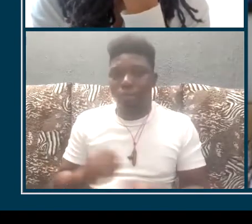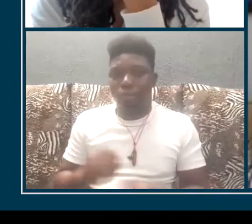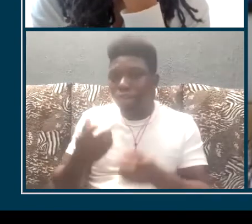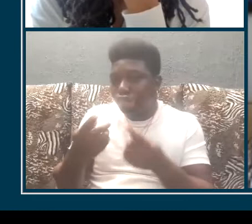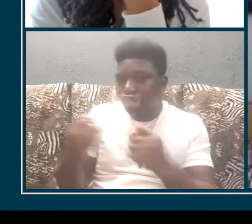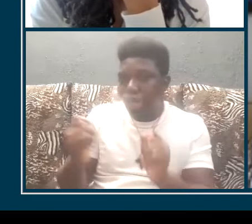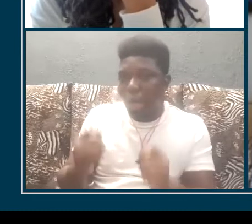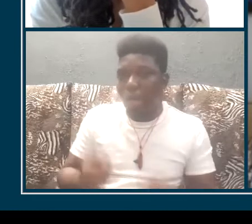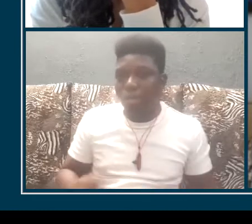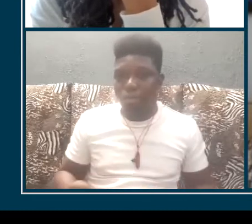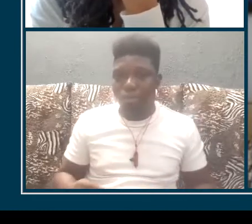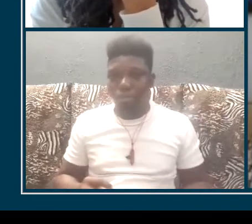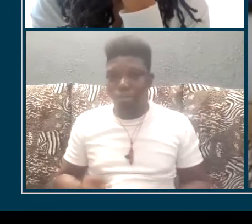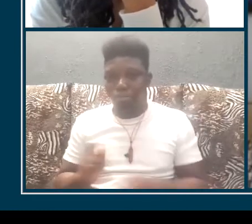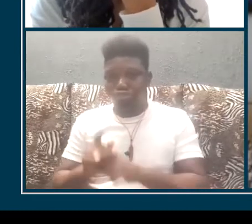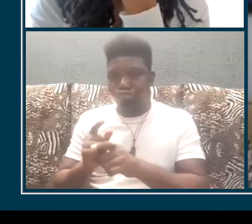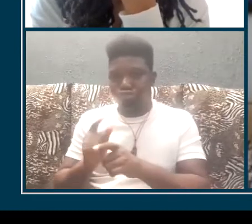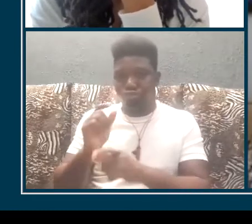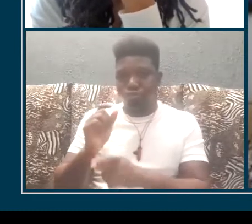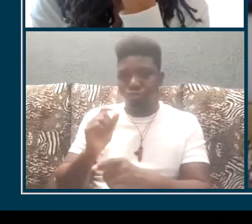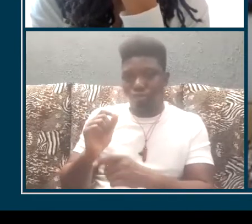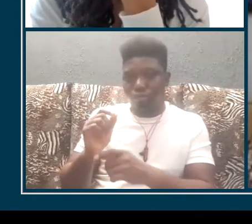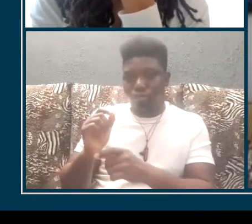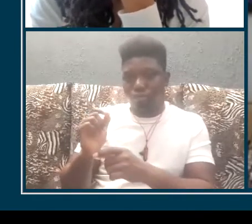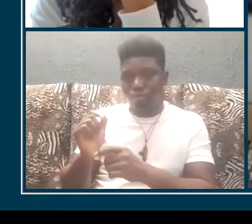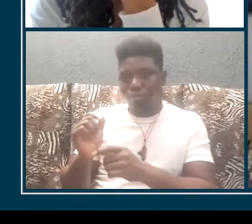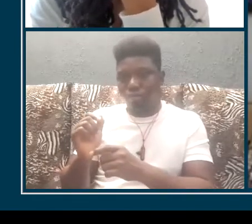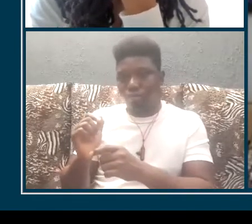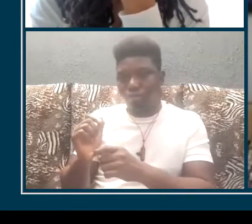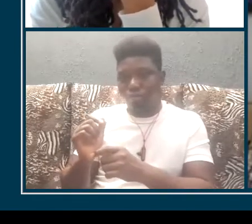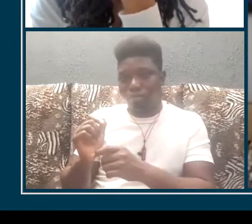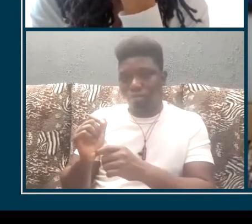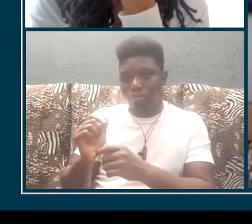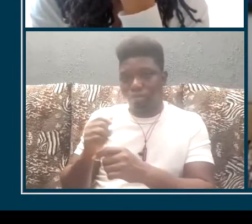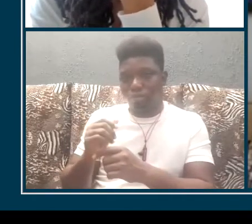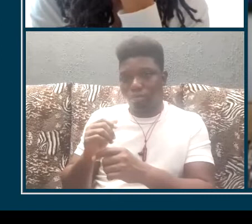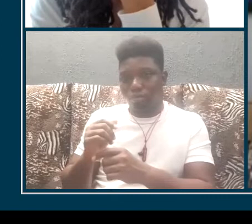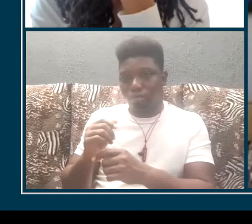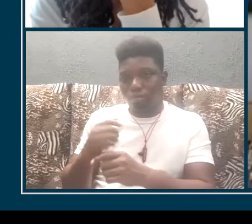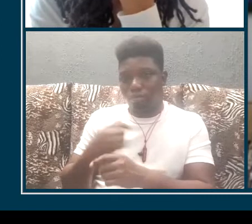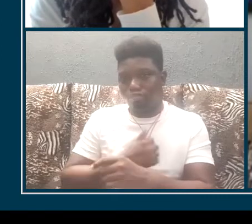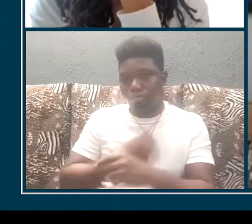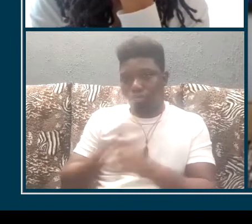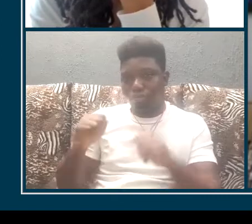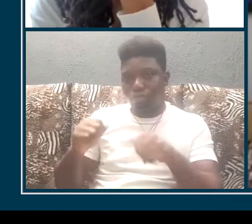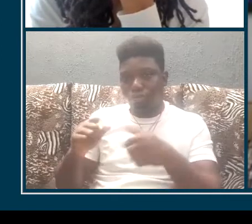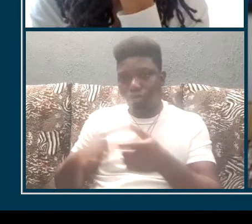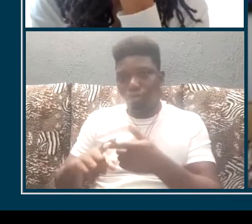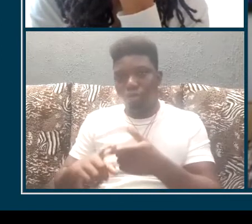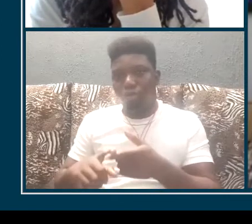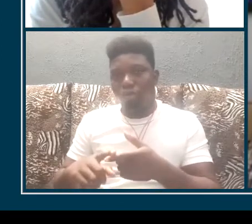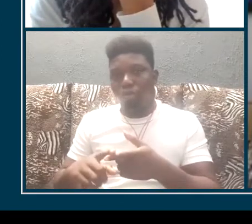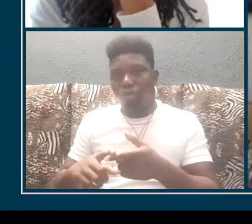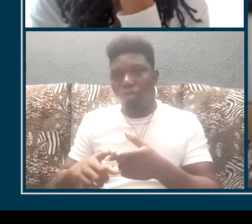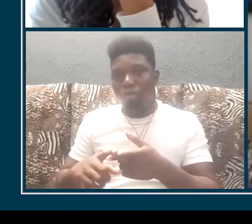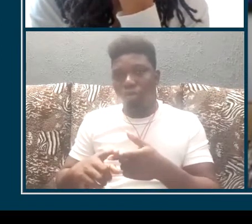didn't think that was realistic. But I've been able to accomplish the things that I've set out for. So, and